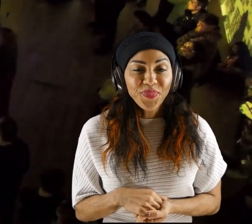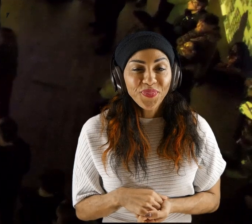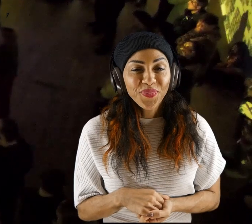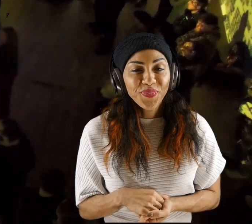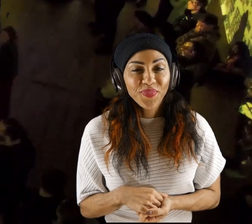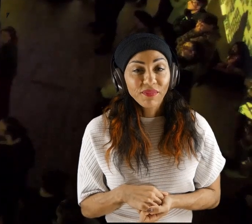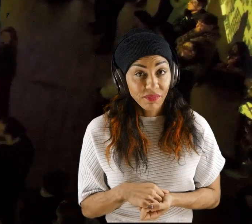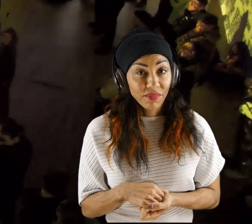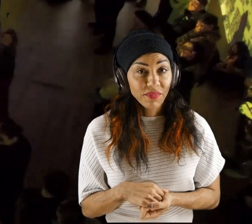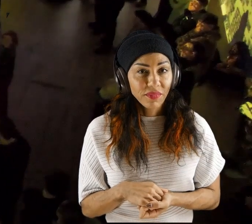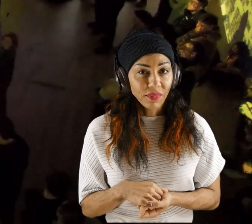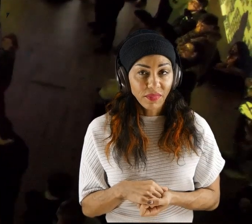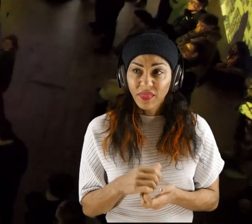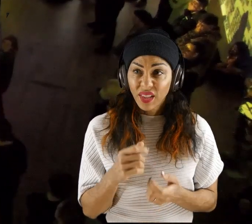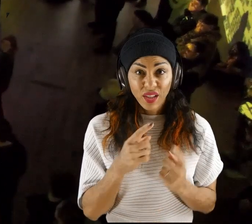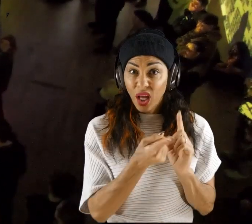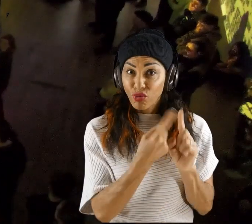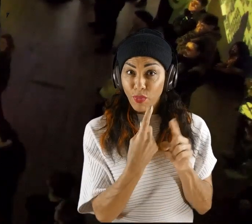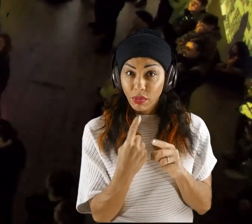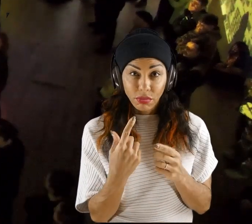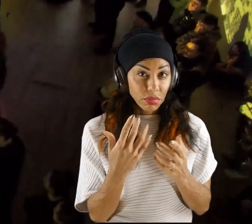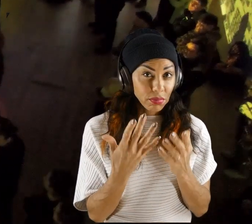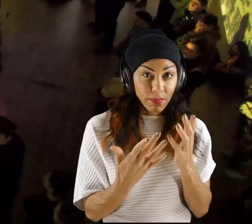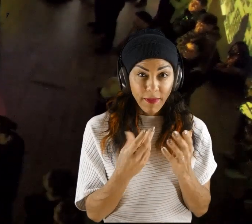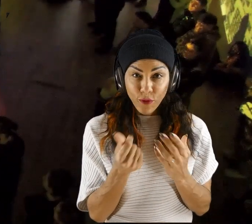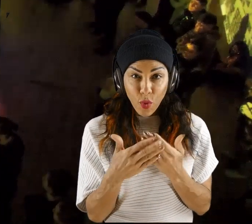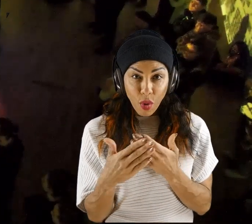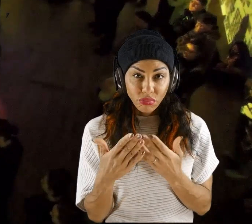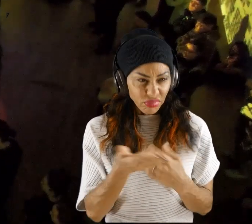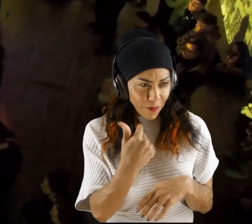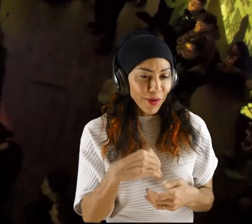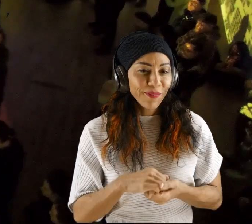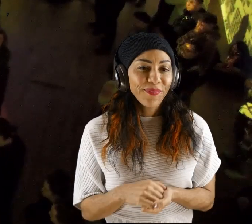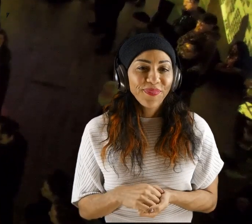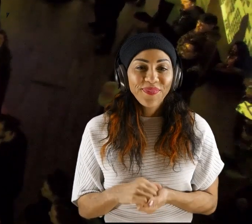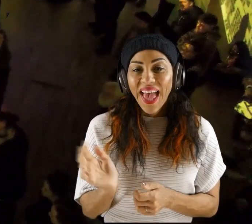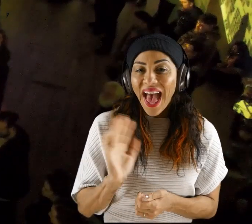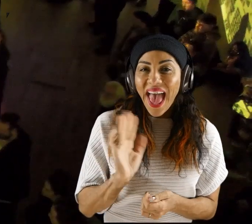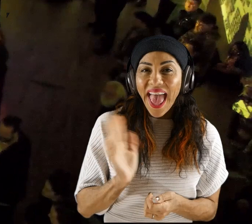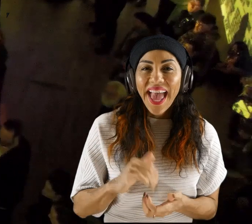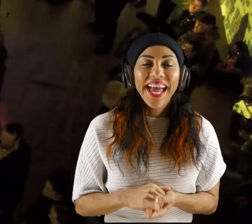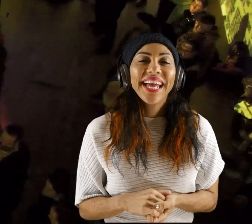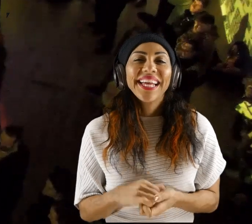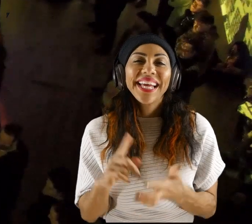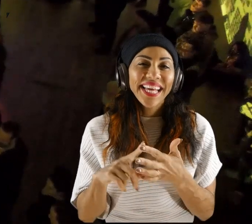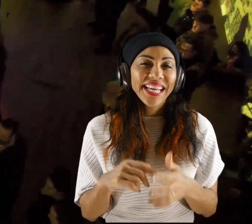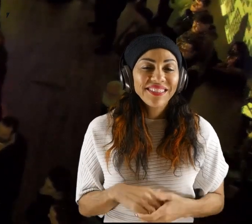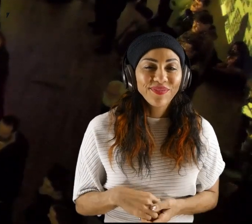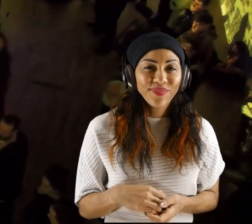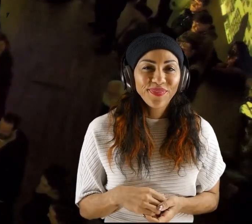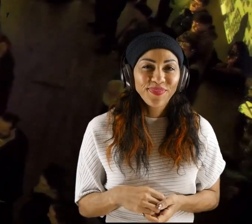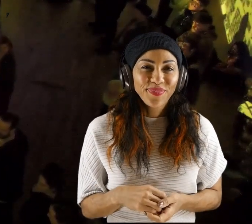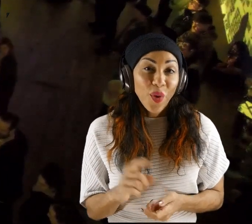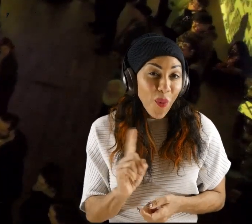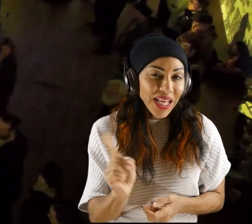right. Yeah, cool. So do a few more. Yeah, go for it. Hi. What's up? How do